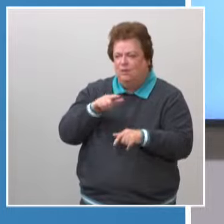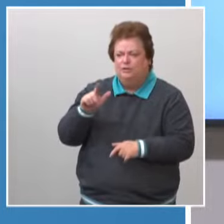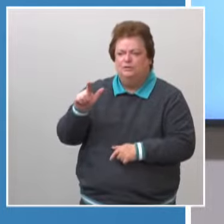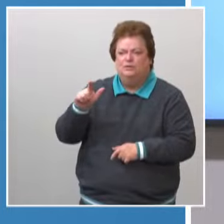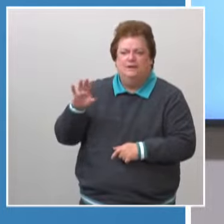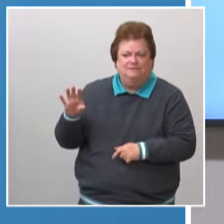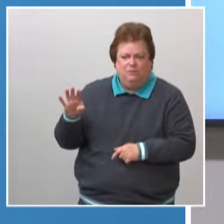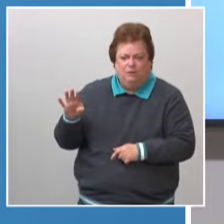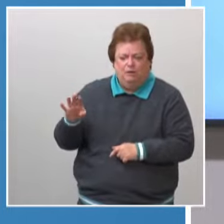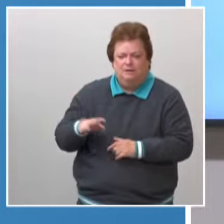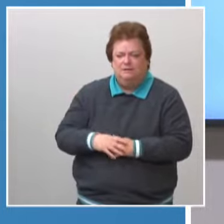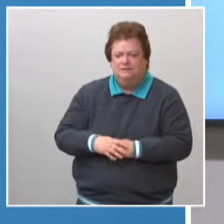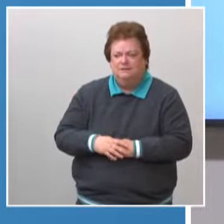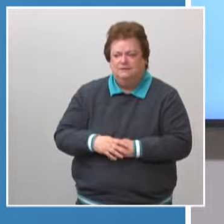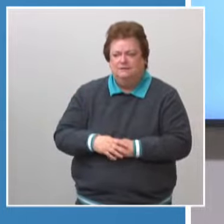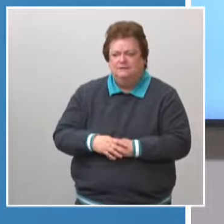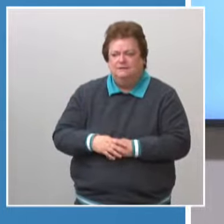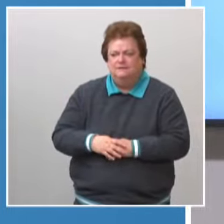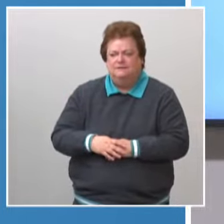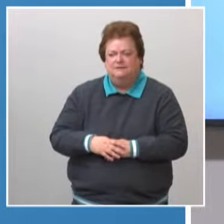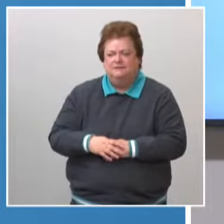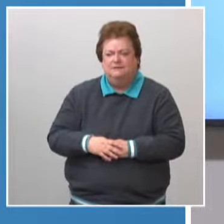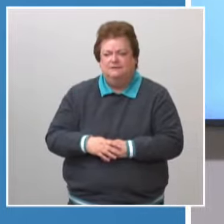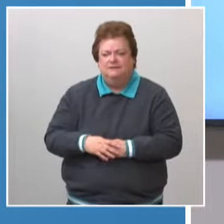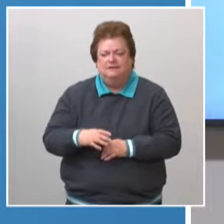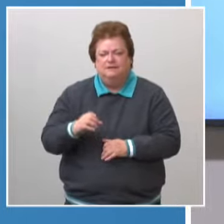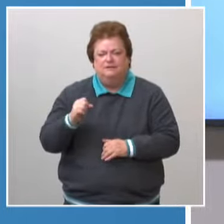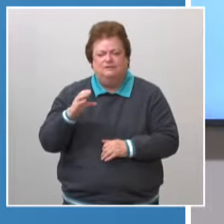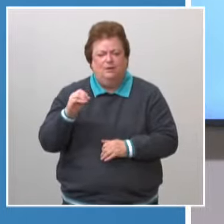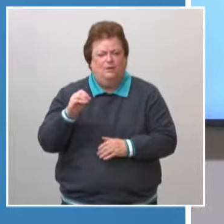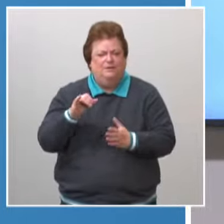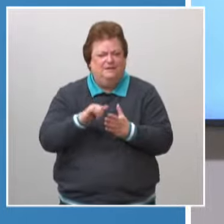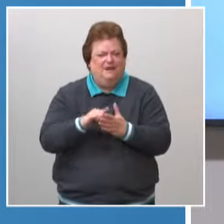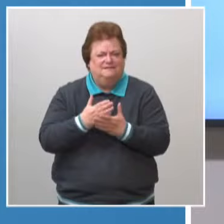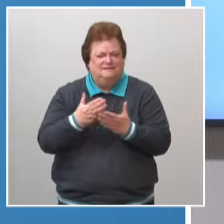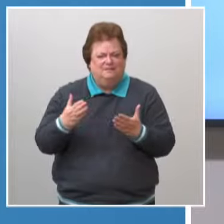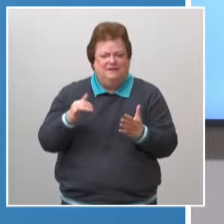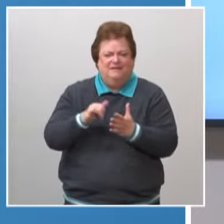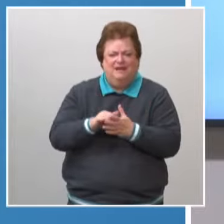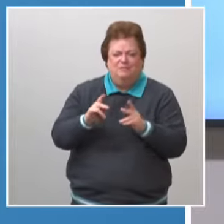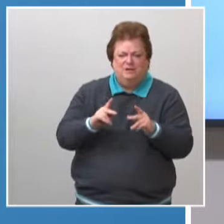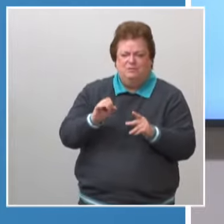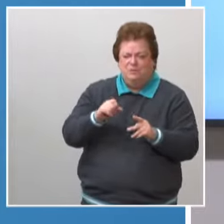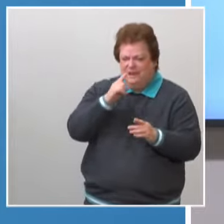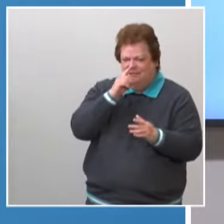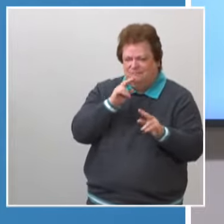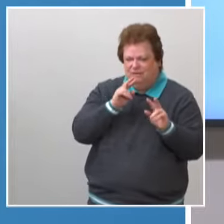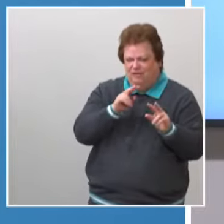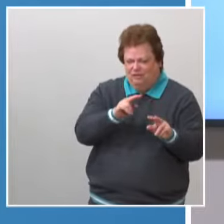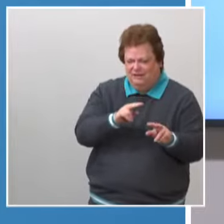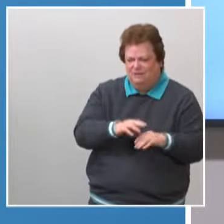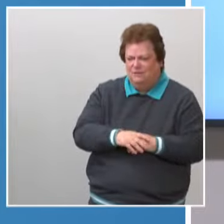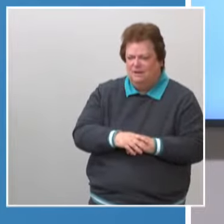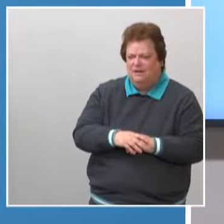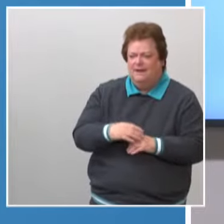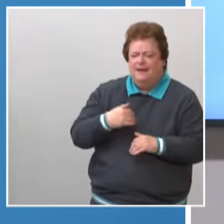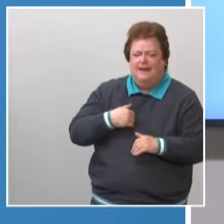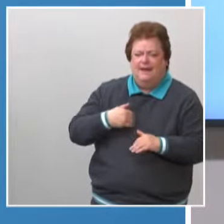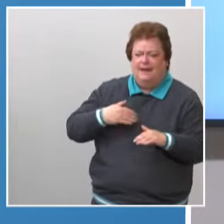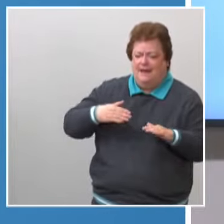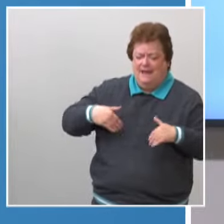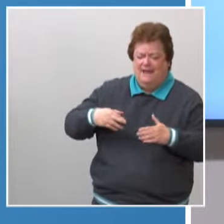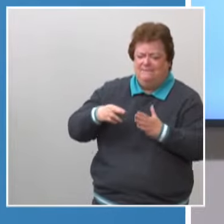24 and should receive them this week. So that's something that people can look into. I haven't